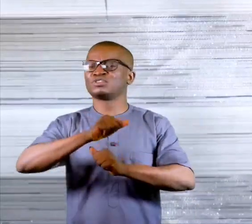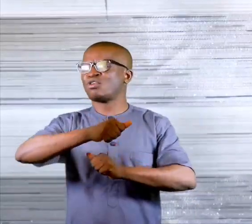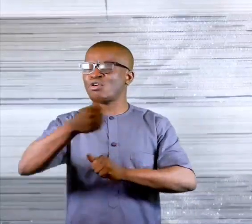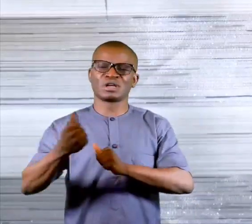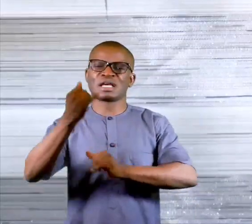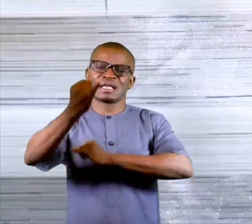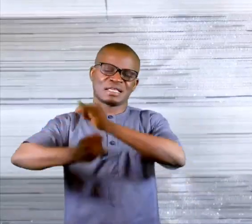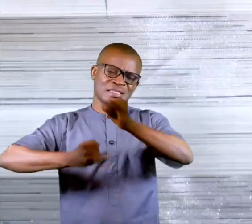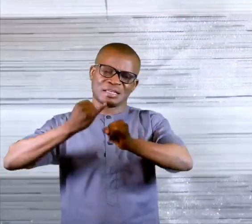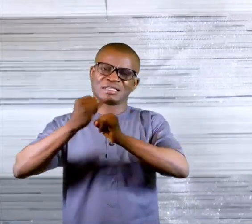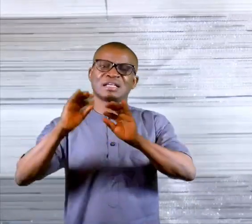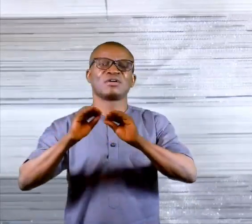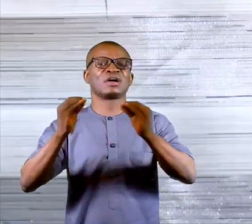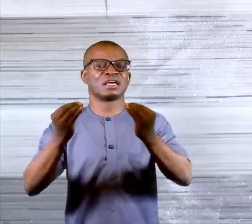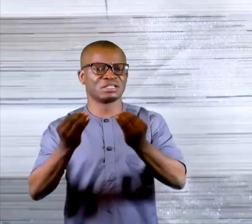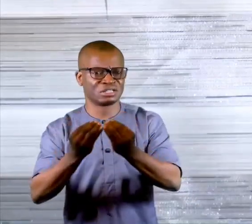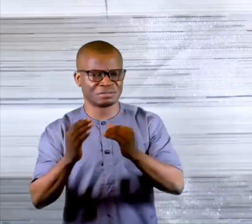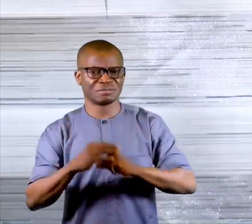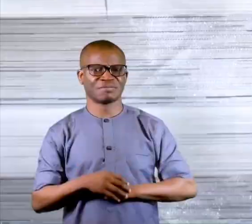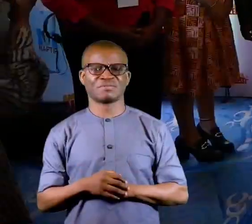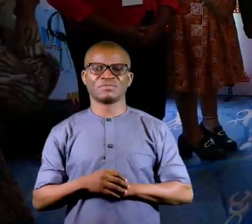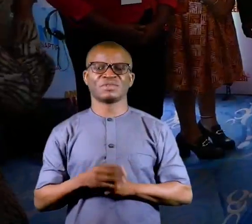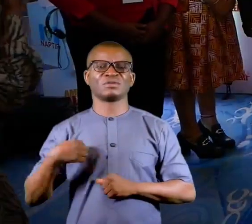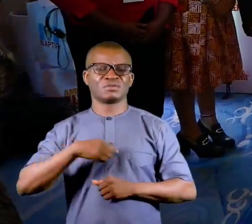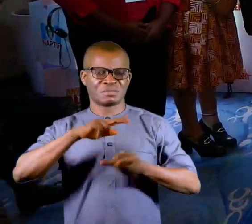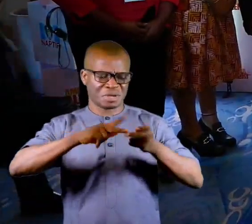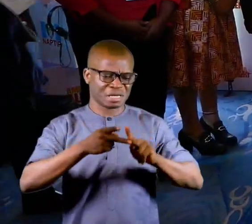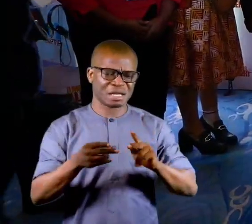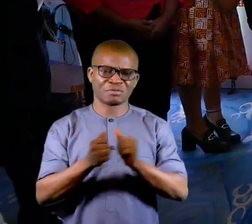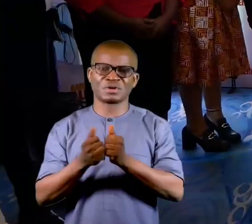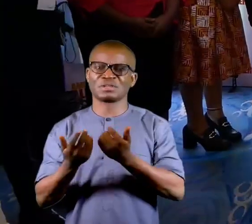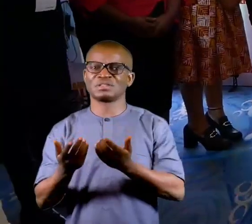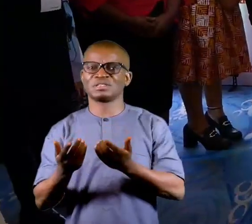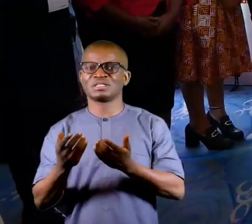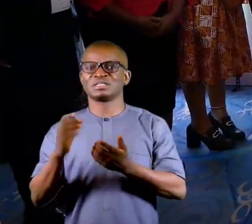other international organizations, partner with